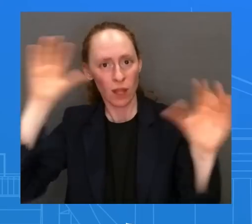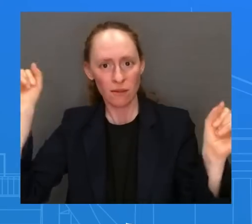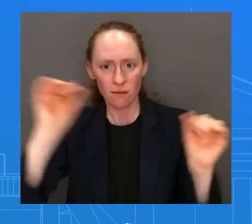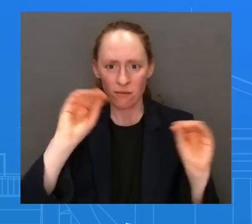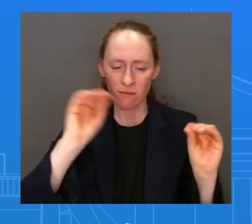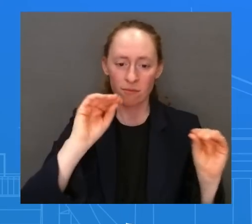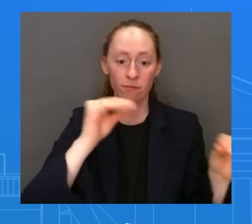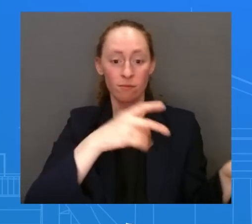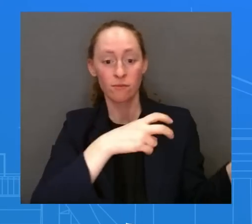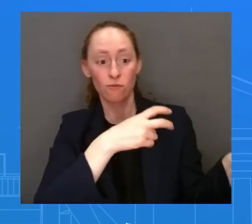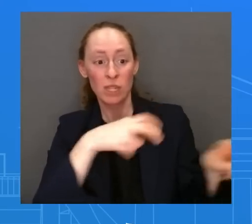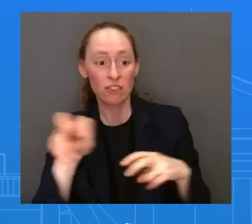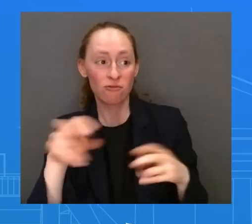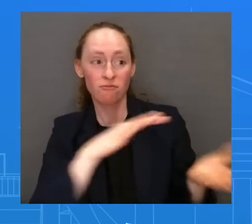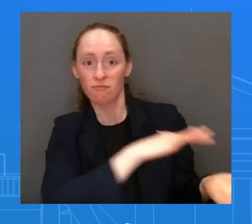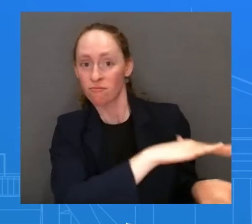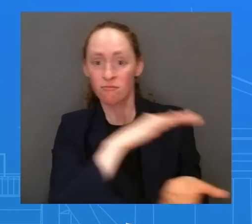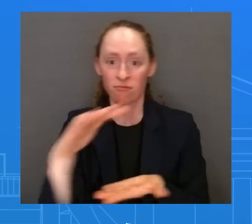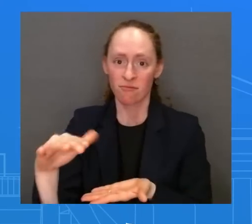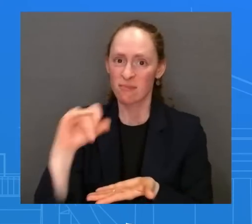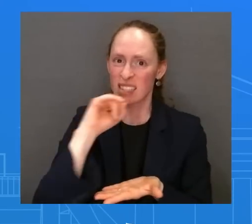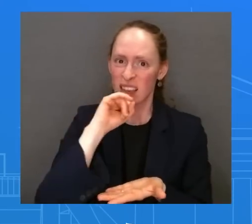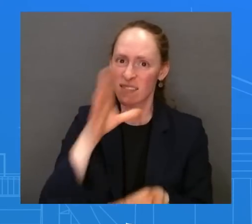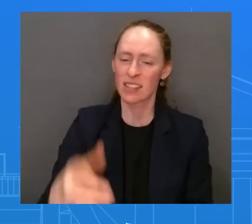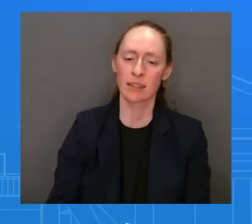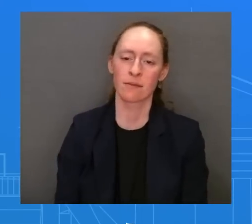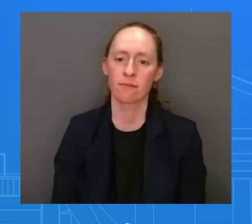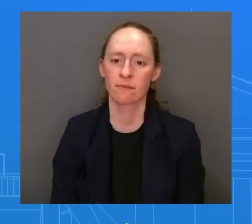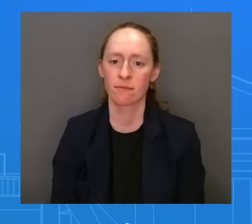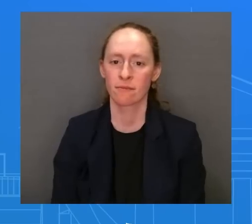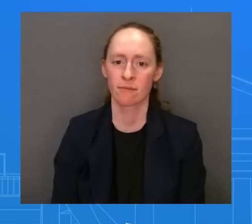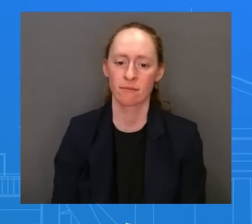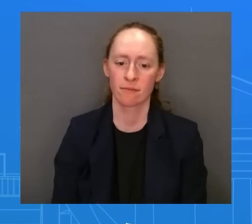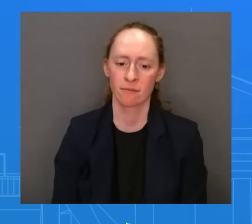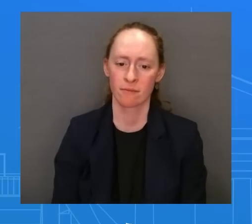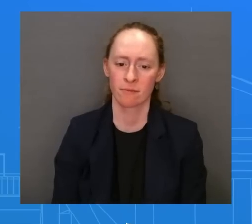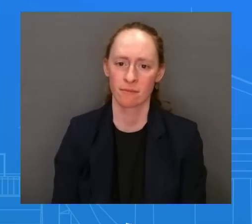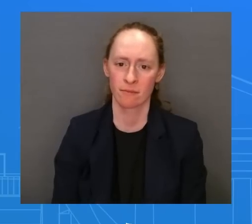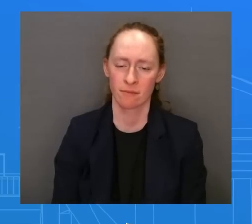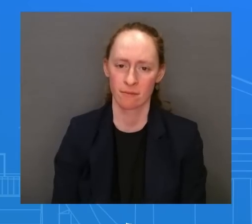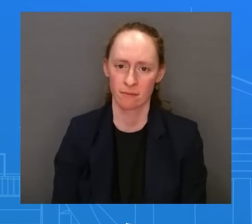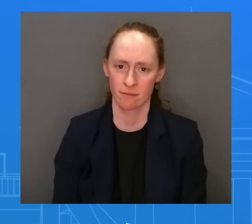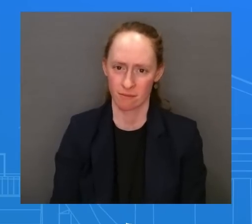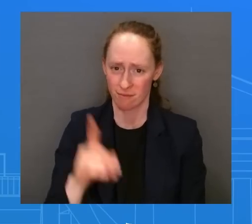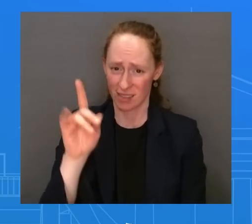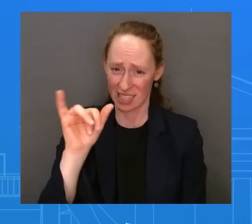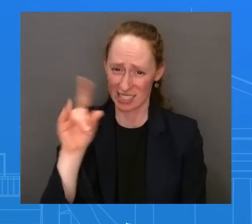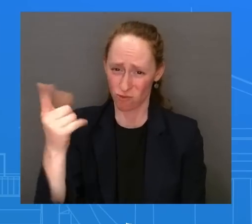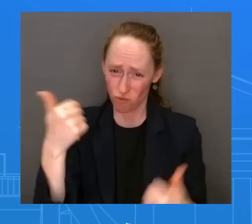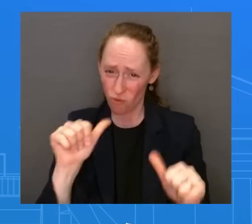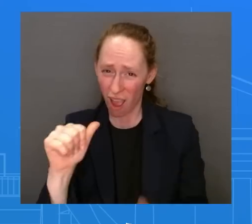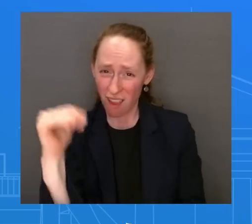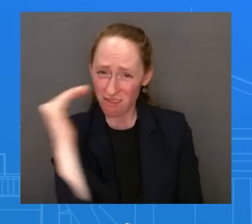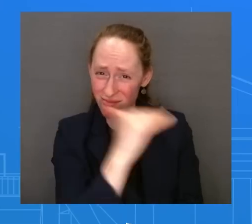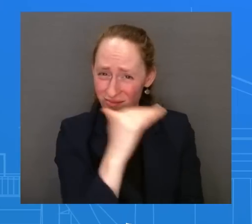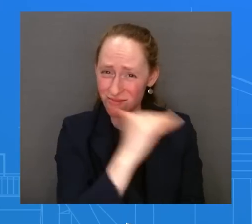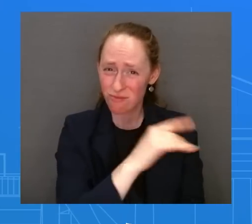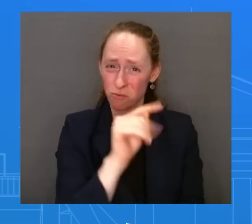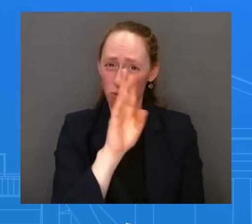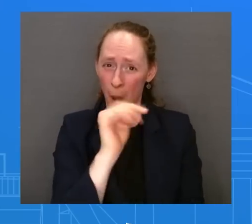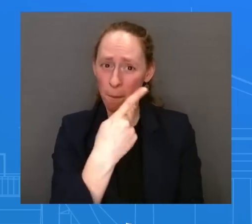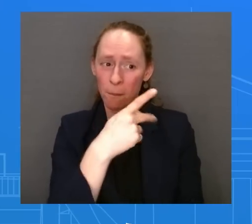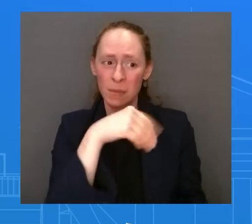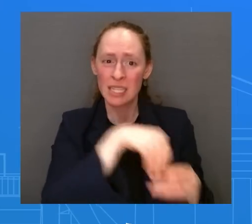with uh former Trump officials about whether there were plans and does the lack of of plans in place